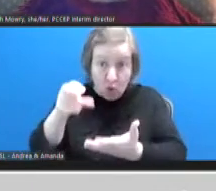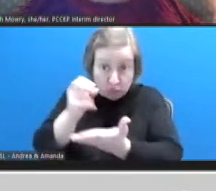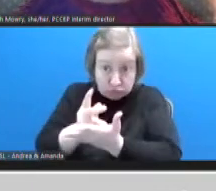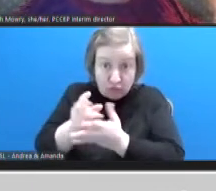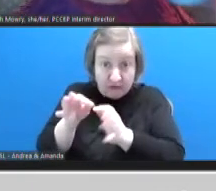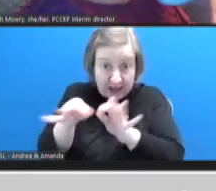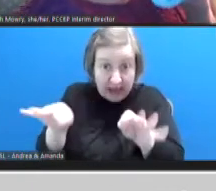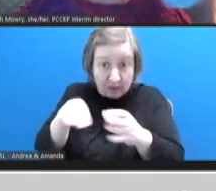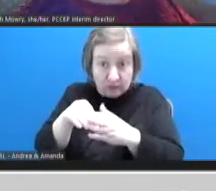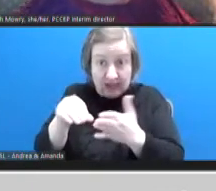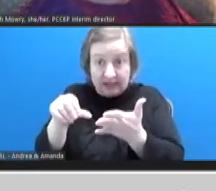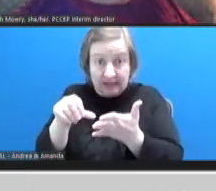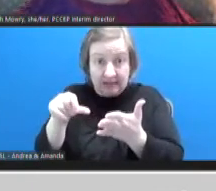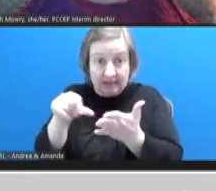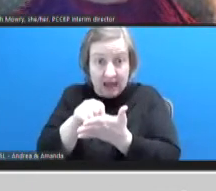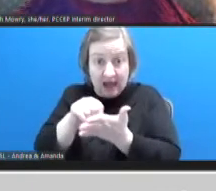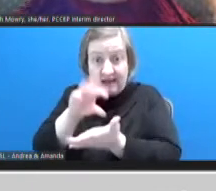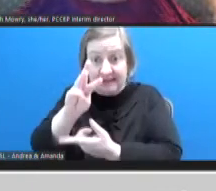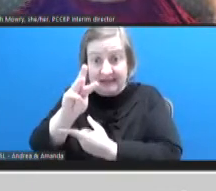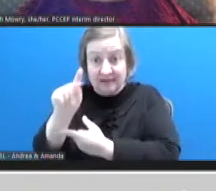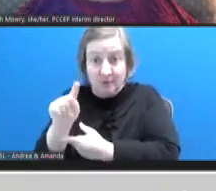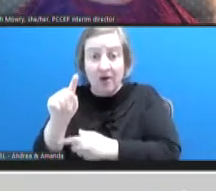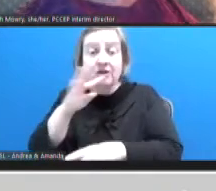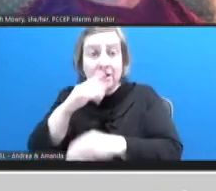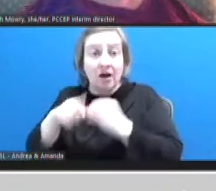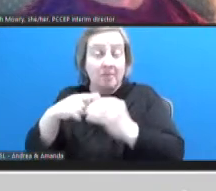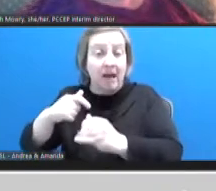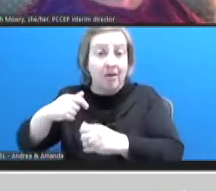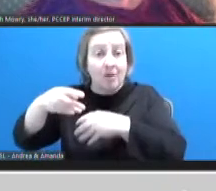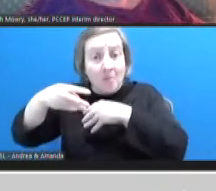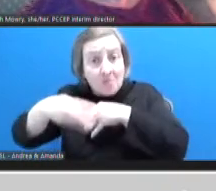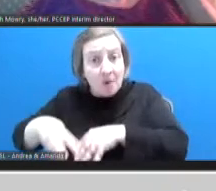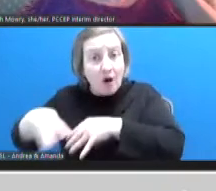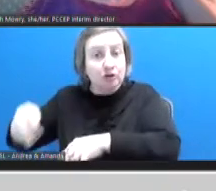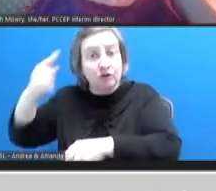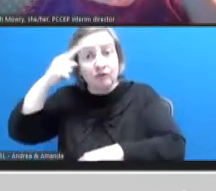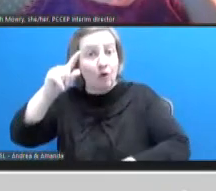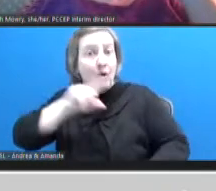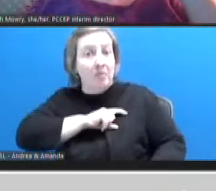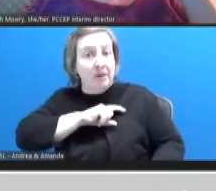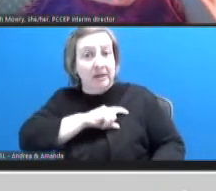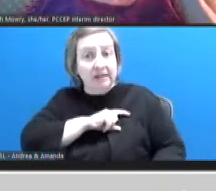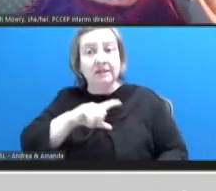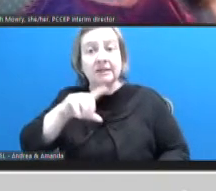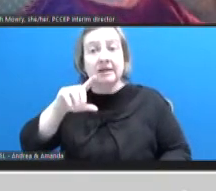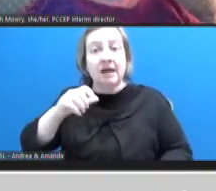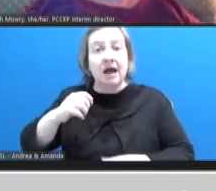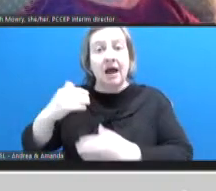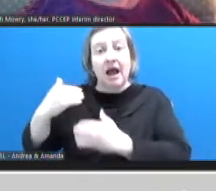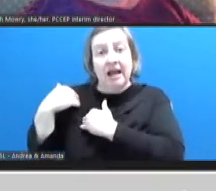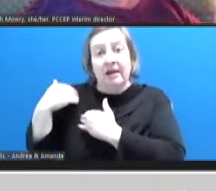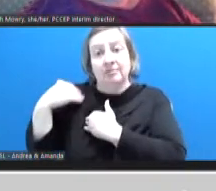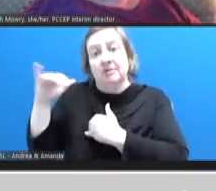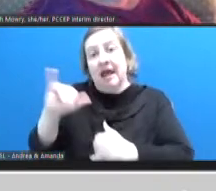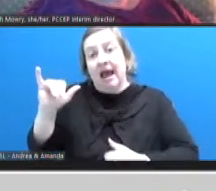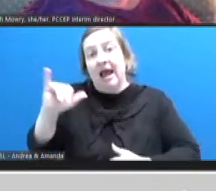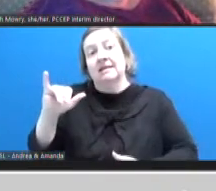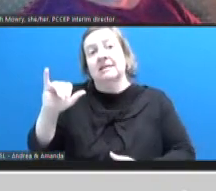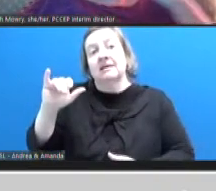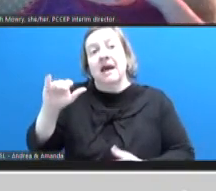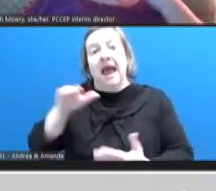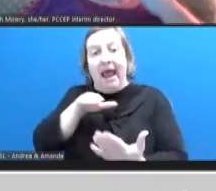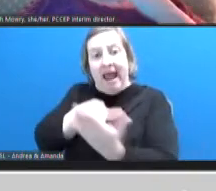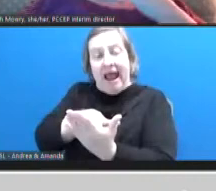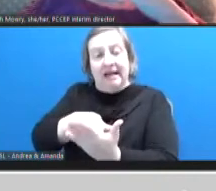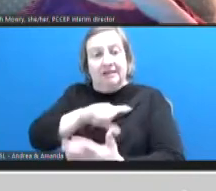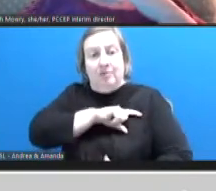slide 61, which refers to marches for police accountability, as anti-police? Because that is something that we have struggled with for 30